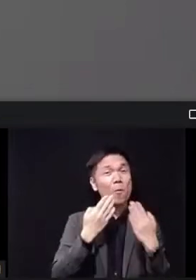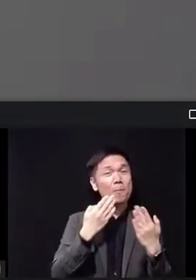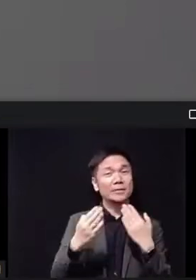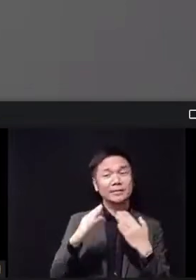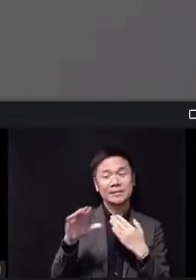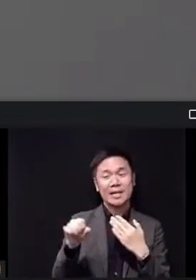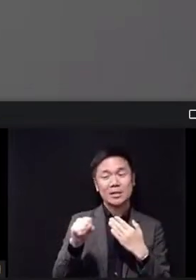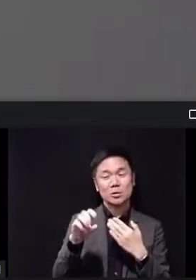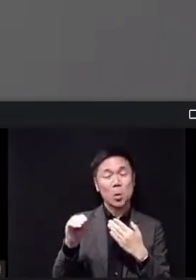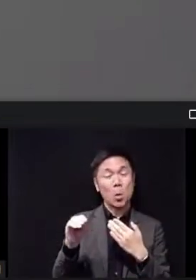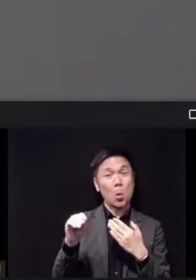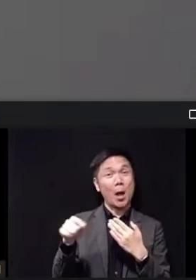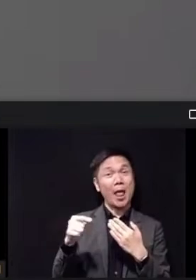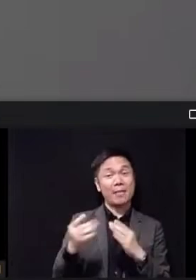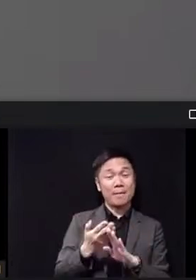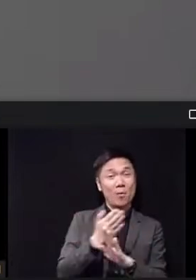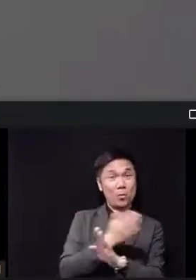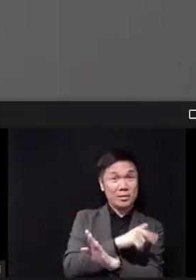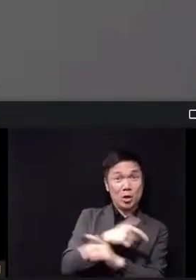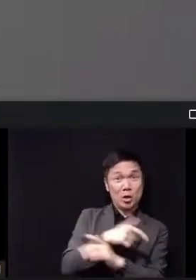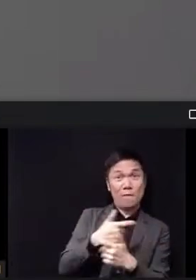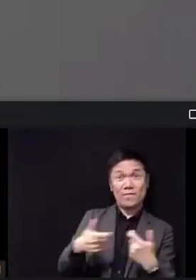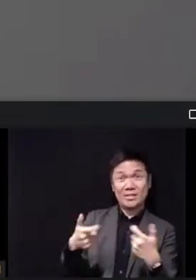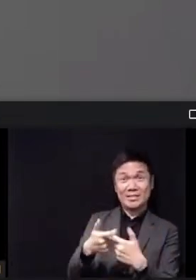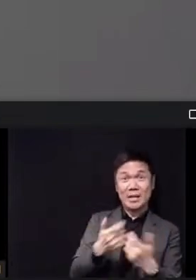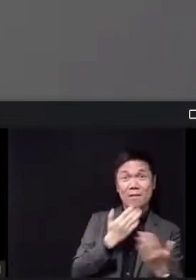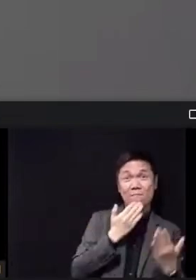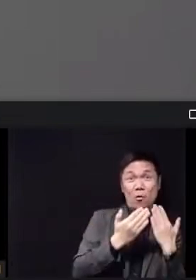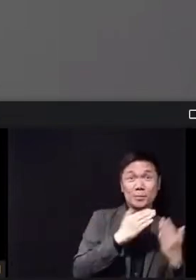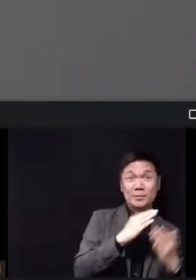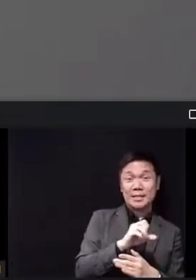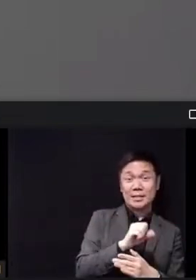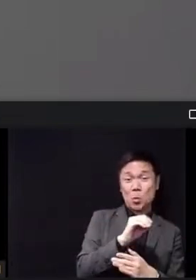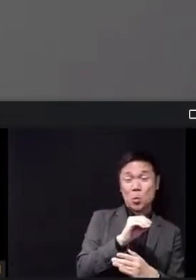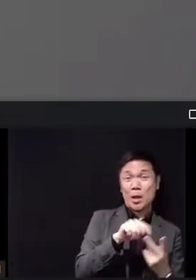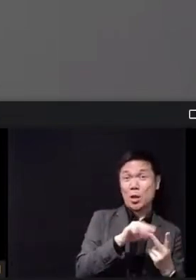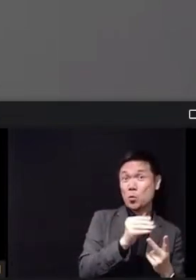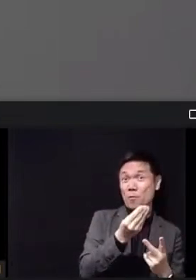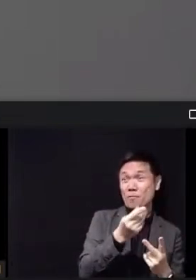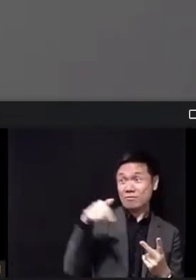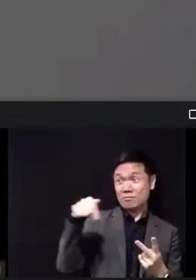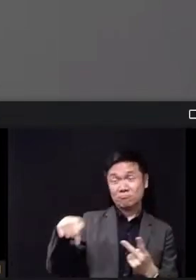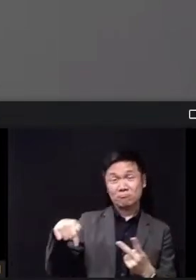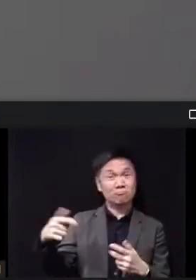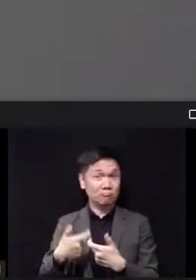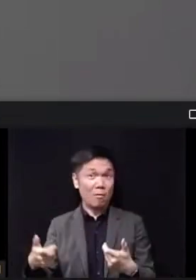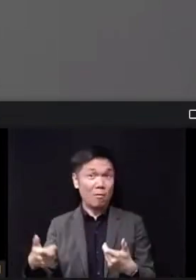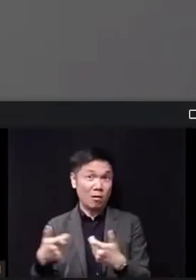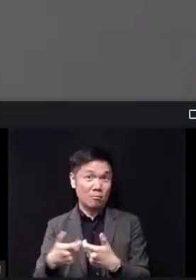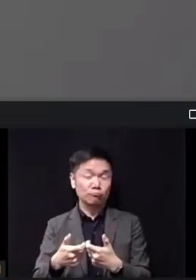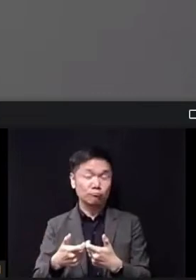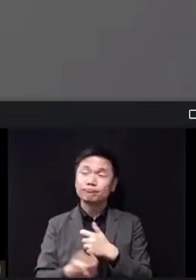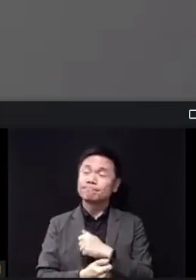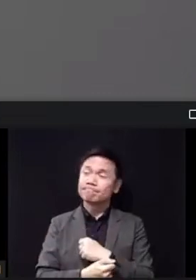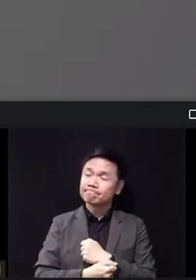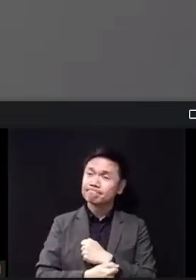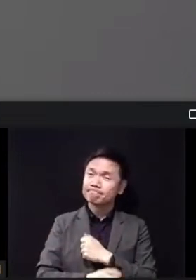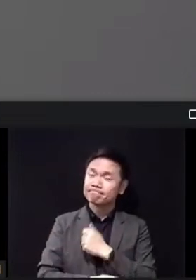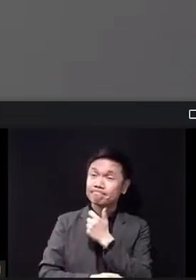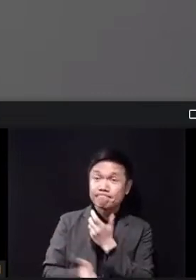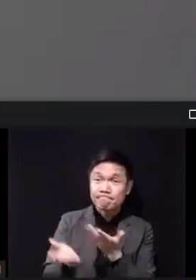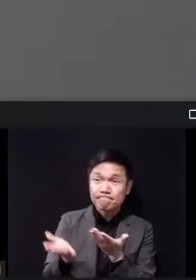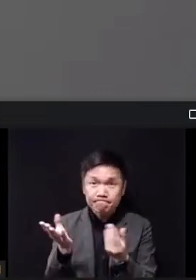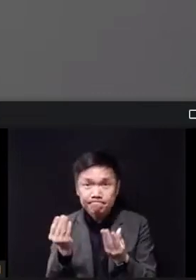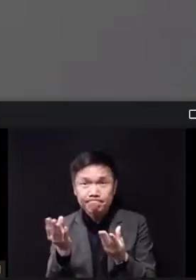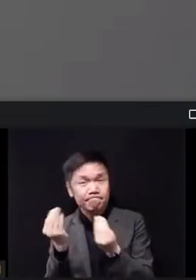society and young people before the conference, and also during the conference discussion, I also heard the wide set